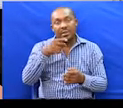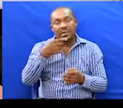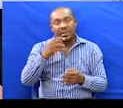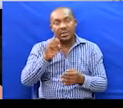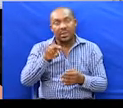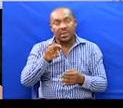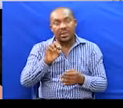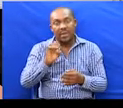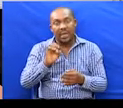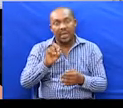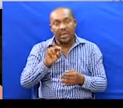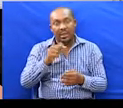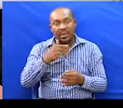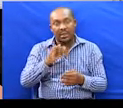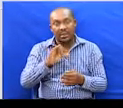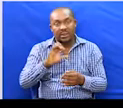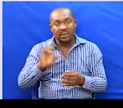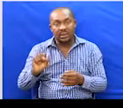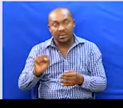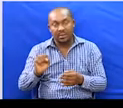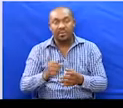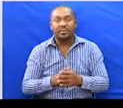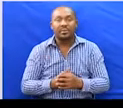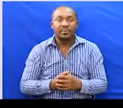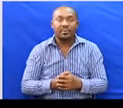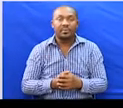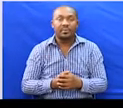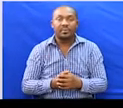the concept of genetics. Explain